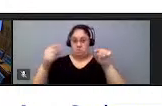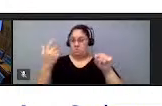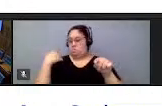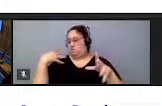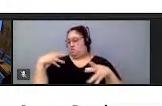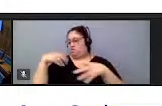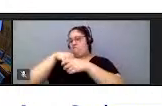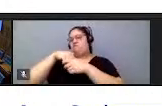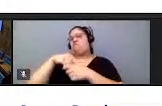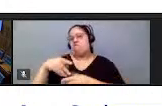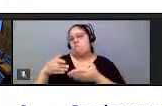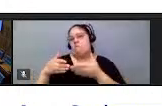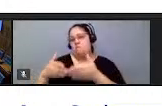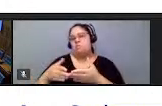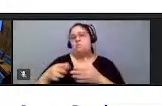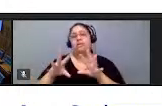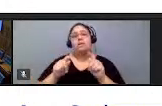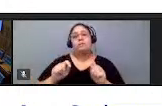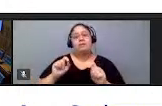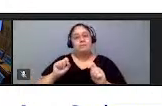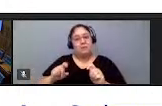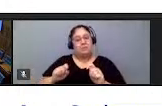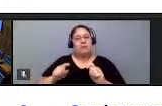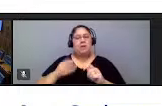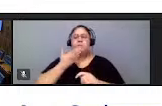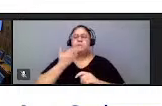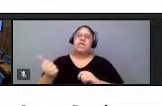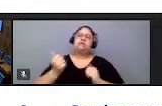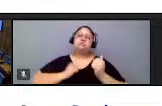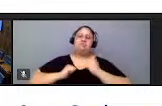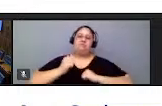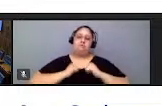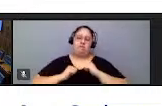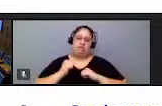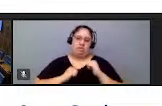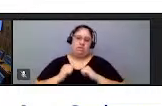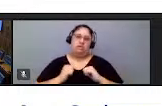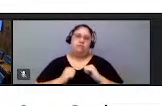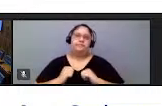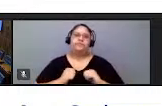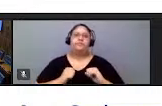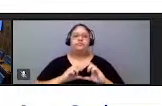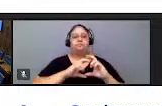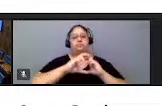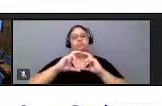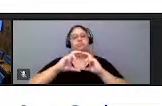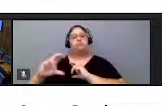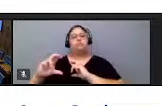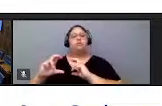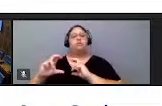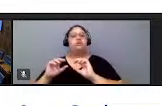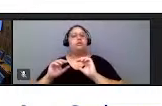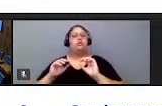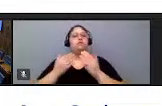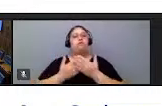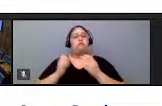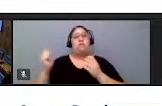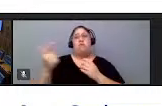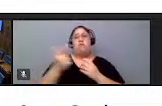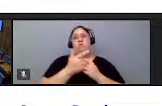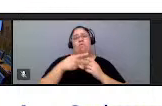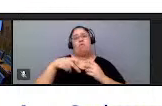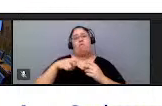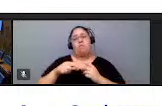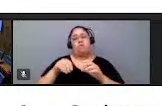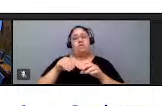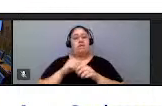in the port Cape Town was the best performing Container Terminal of all ports in that